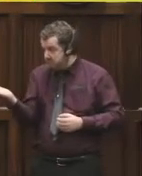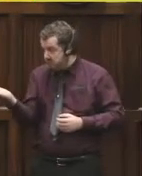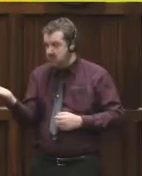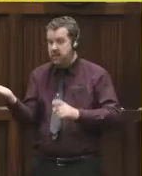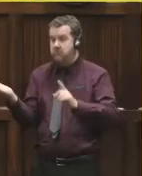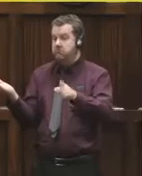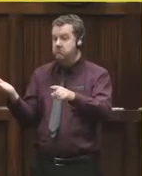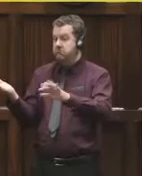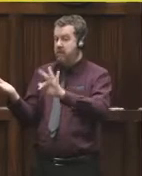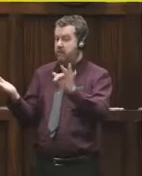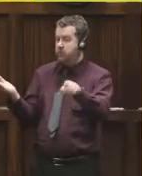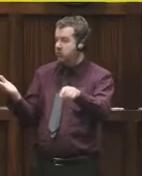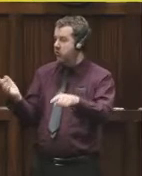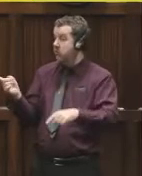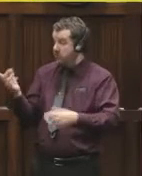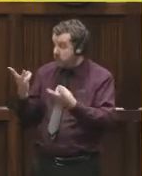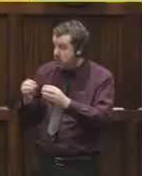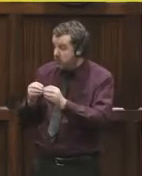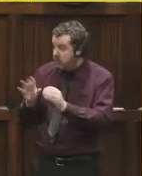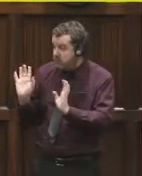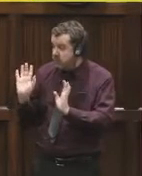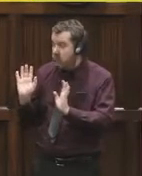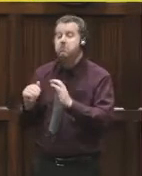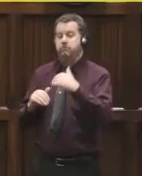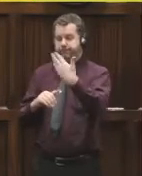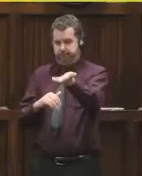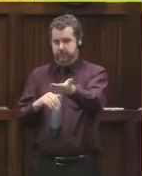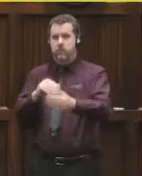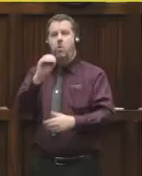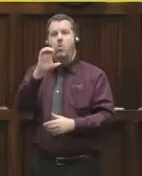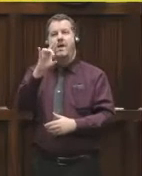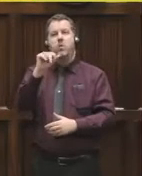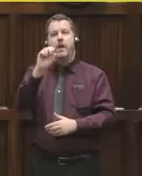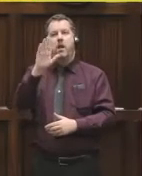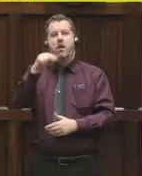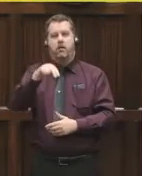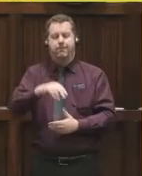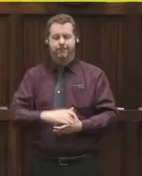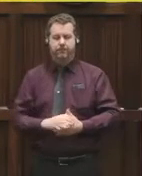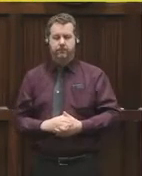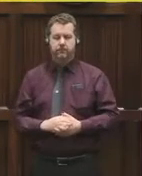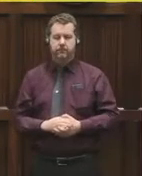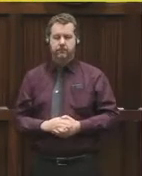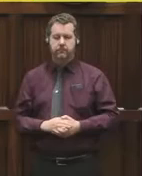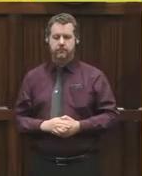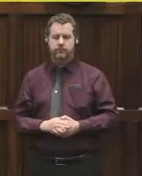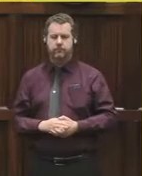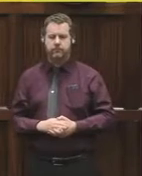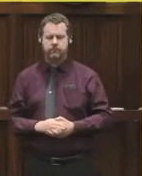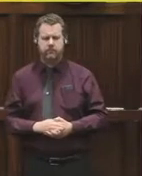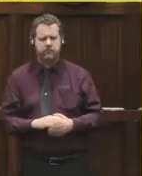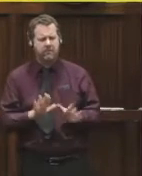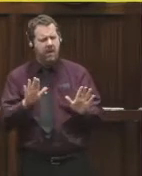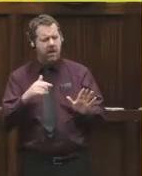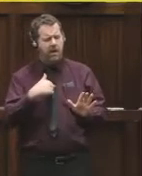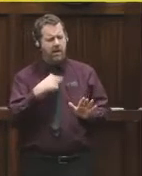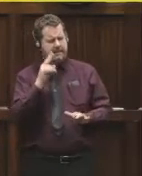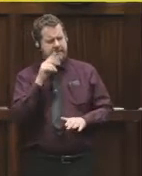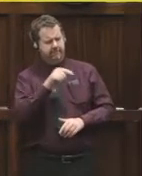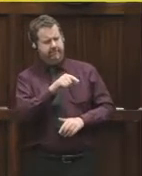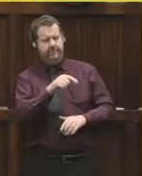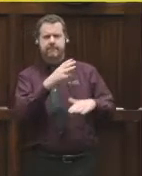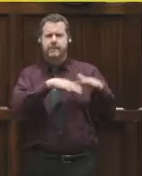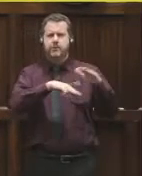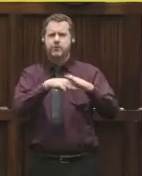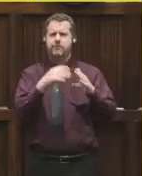want to comment? No? No, Deputy Quaylon. Yes, well, I note the Minister's